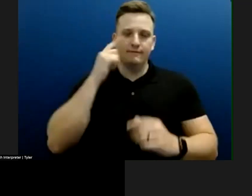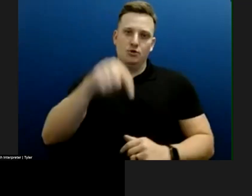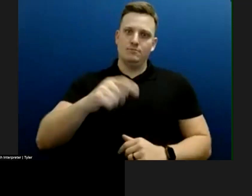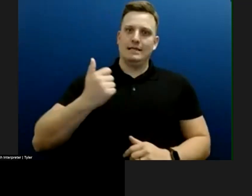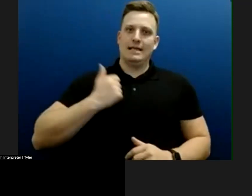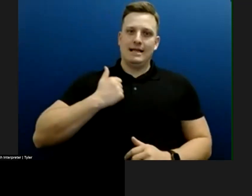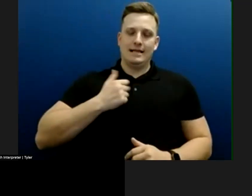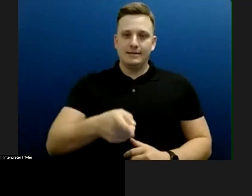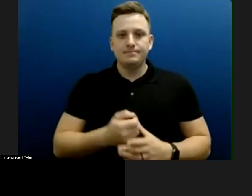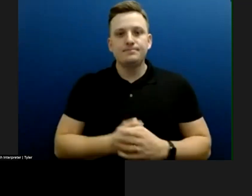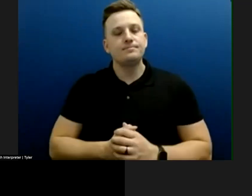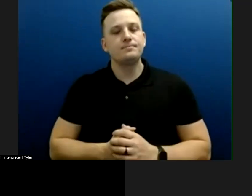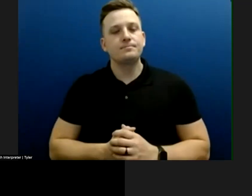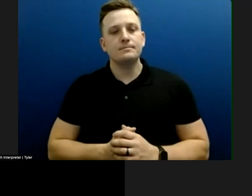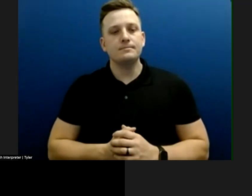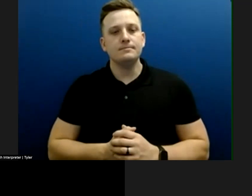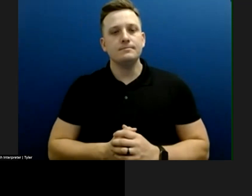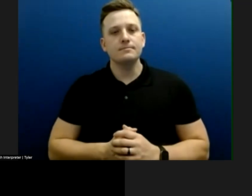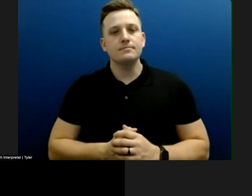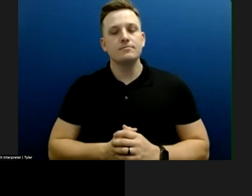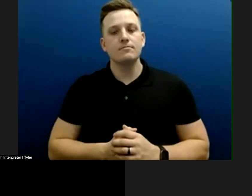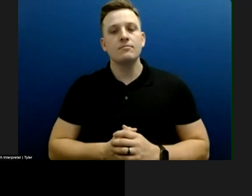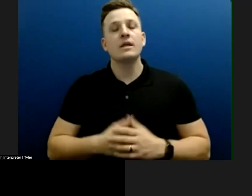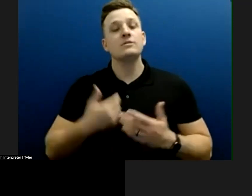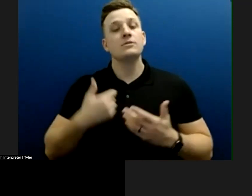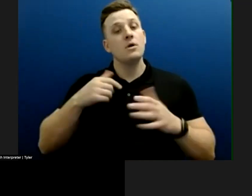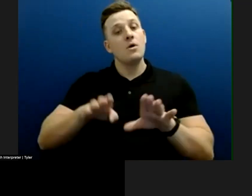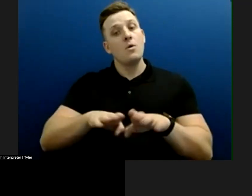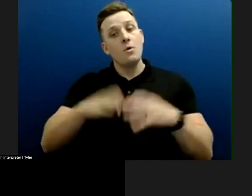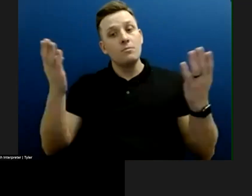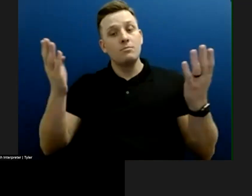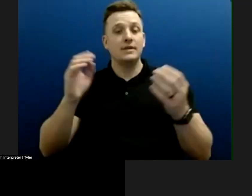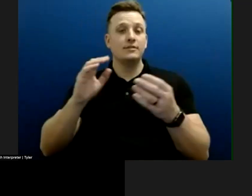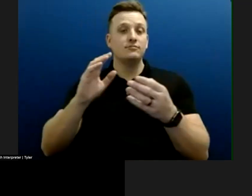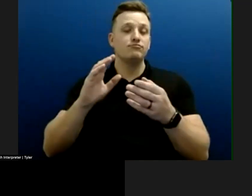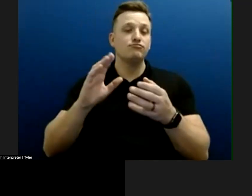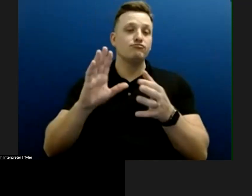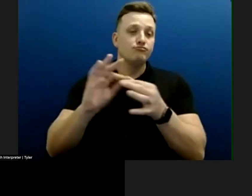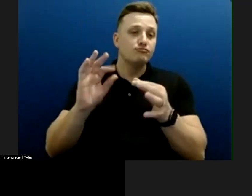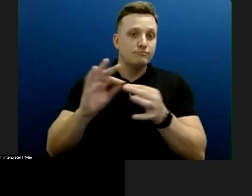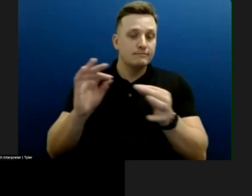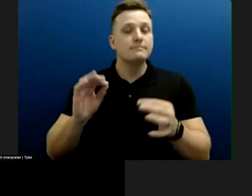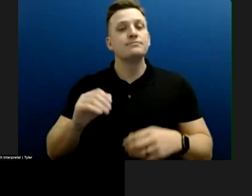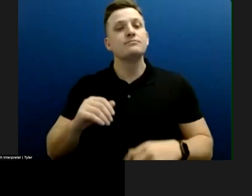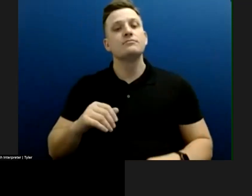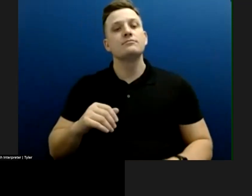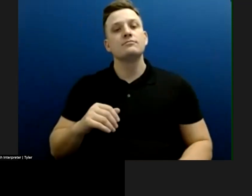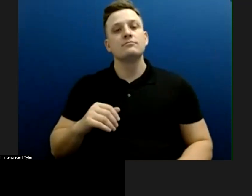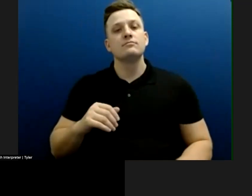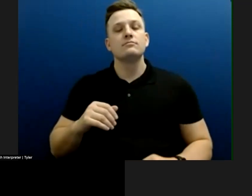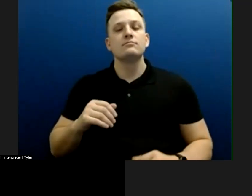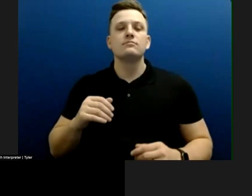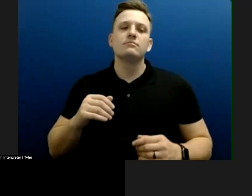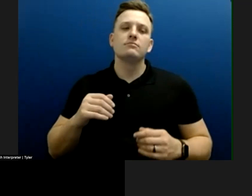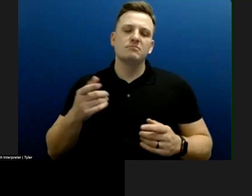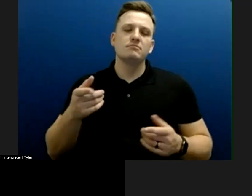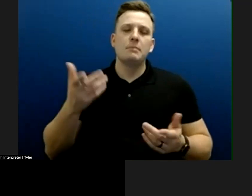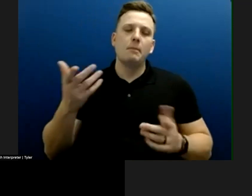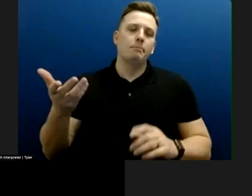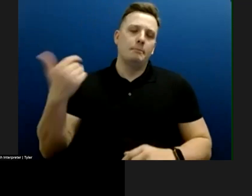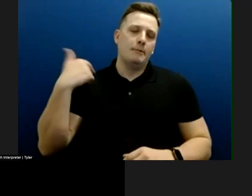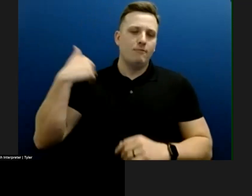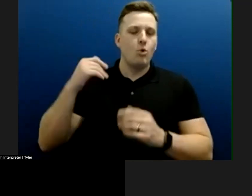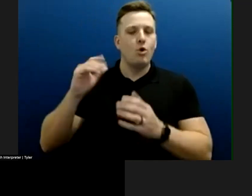I should also say at the start that and people will have heard me say this before, when I